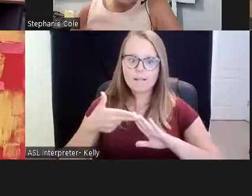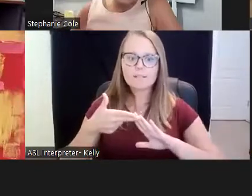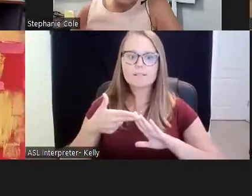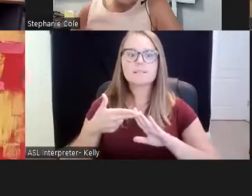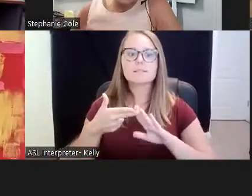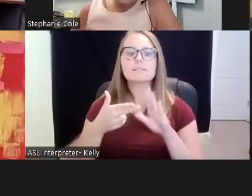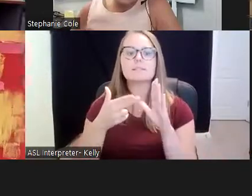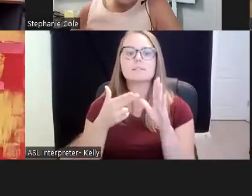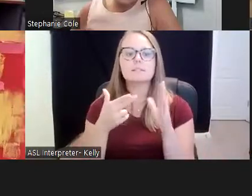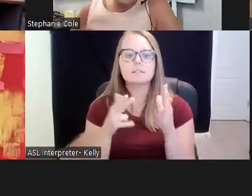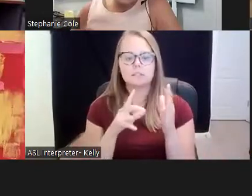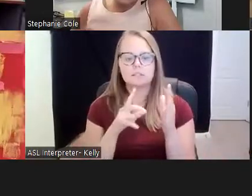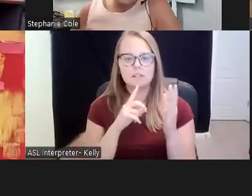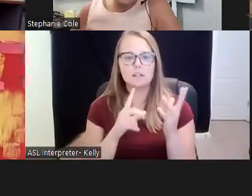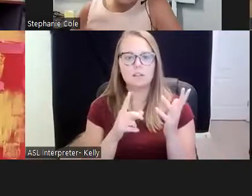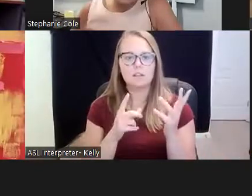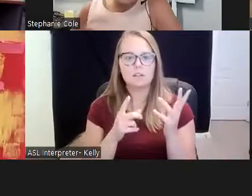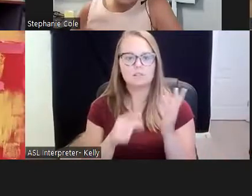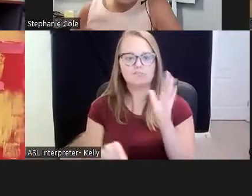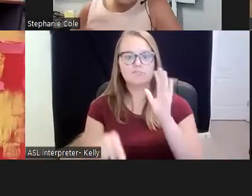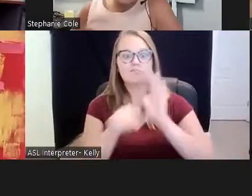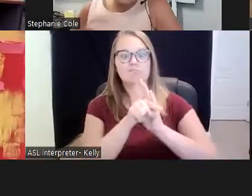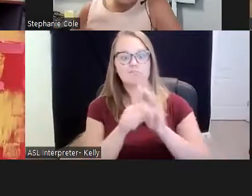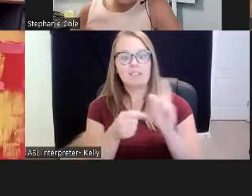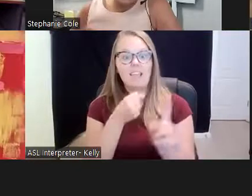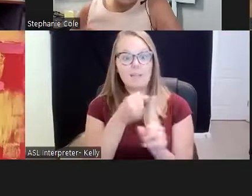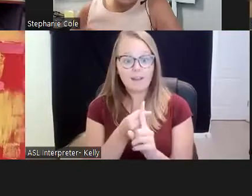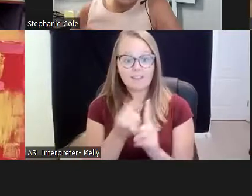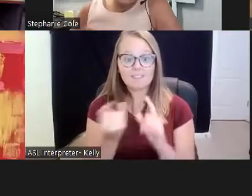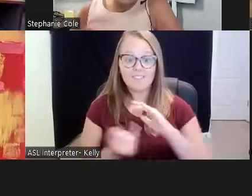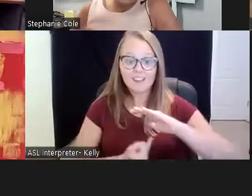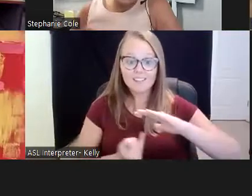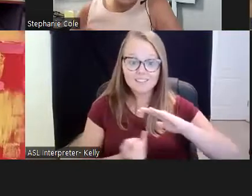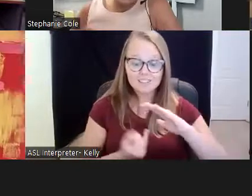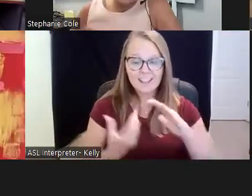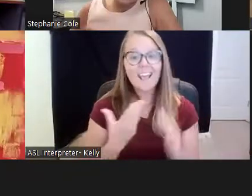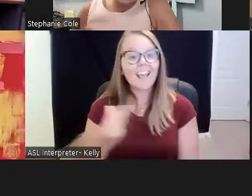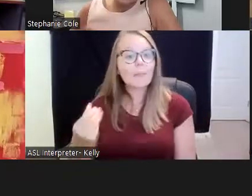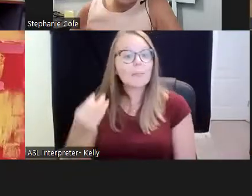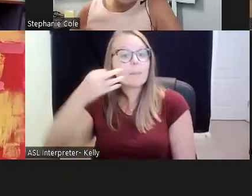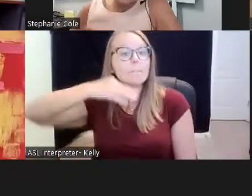the detriments of isolation and the benefits